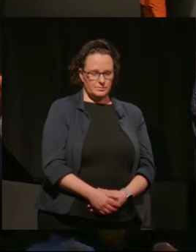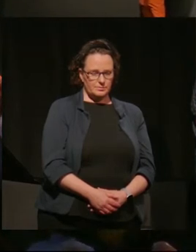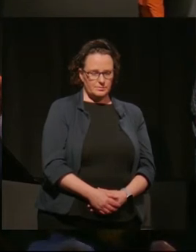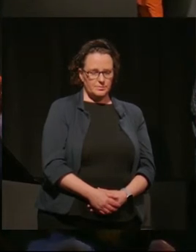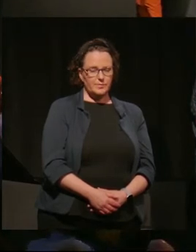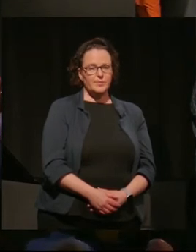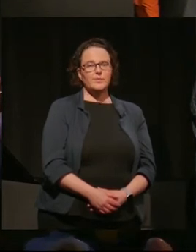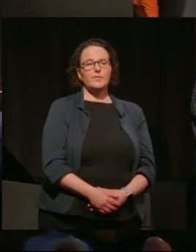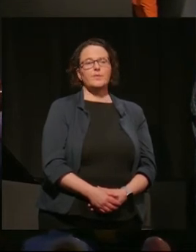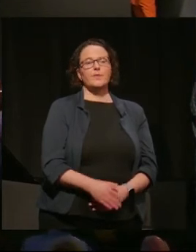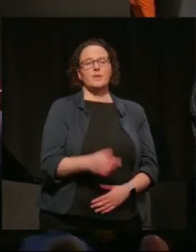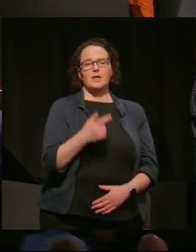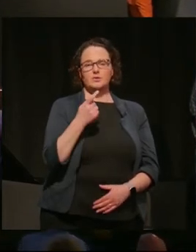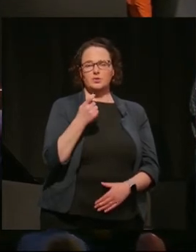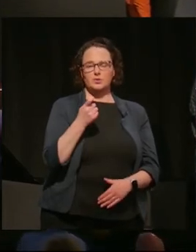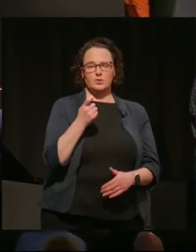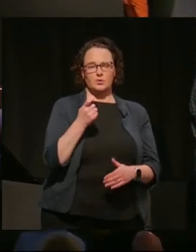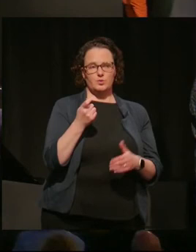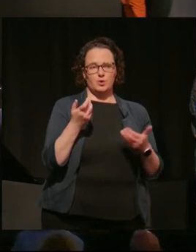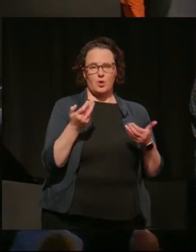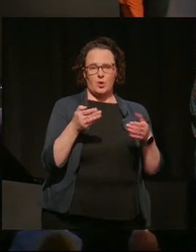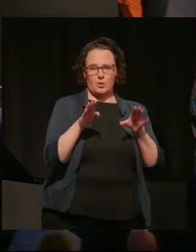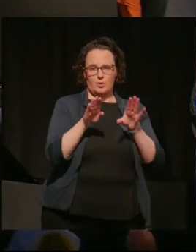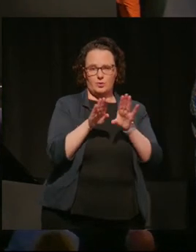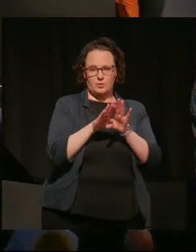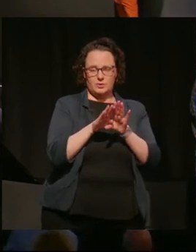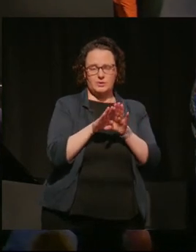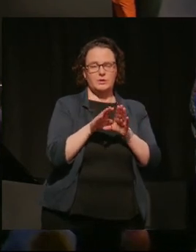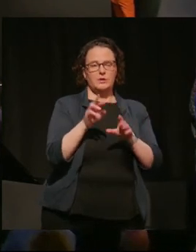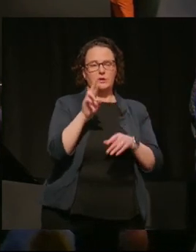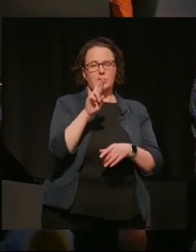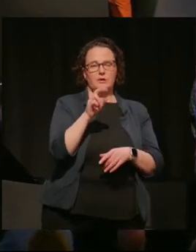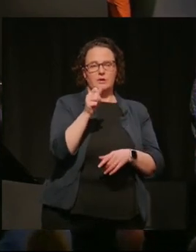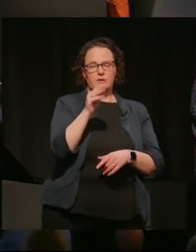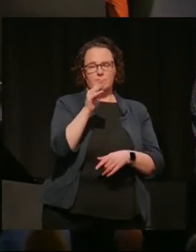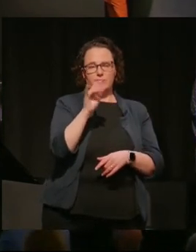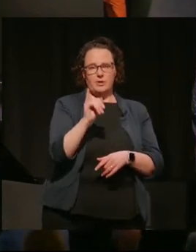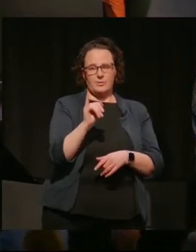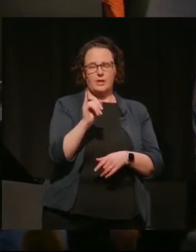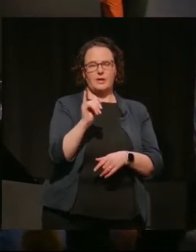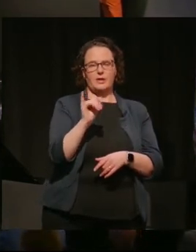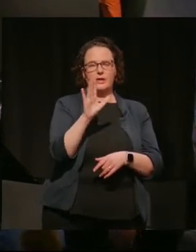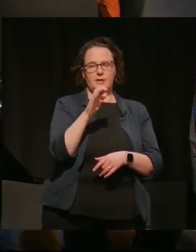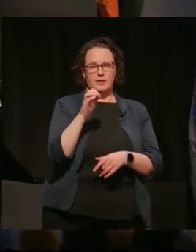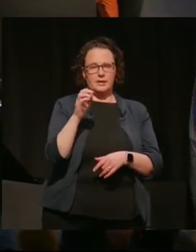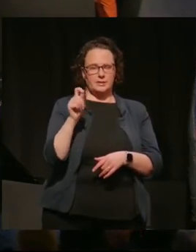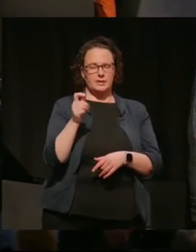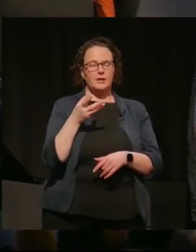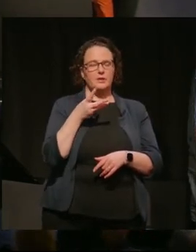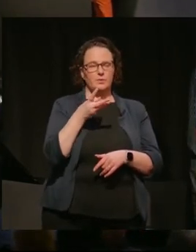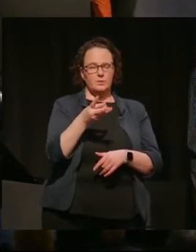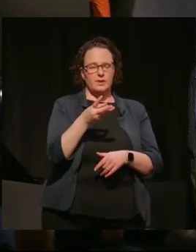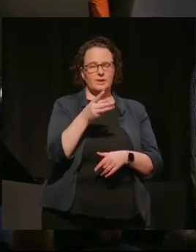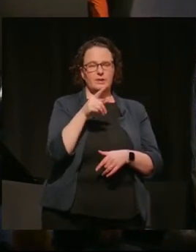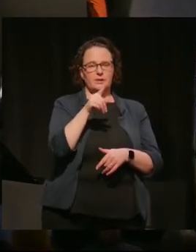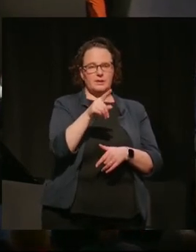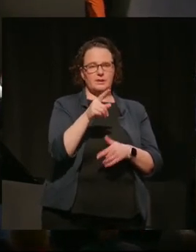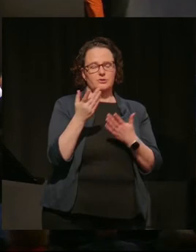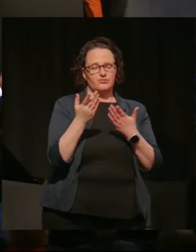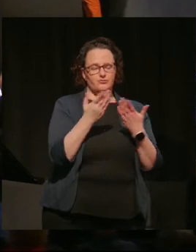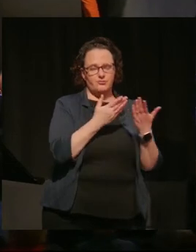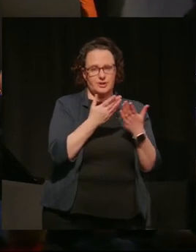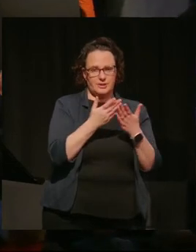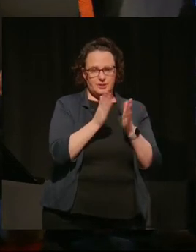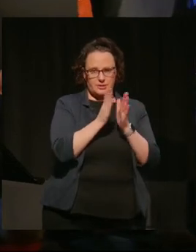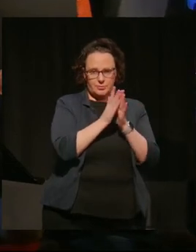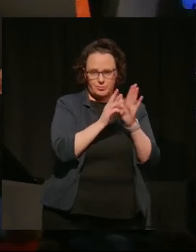As our ceremony draws to a close, Rabbi Lent will read the memorial prayer, which will be sung in Hebrew by Carl Nelken of